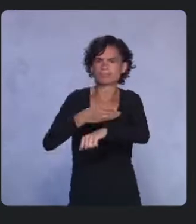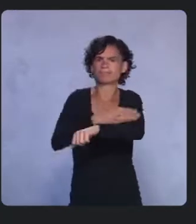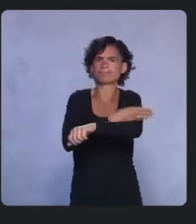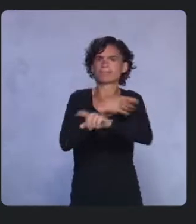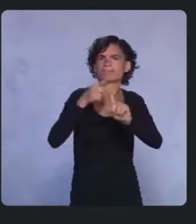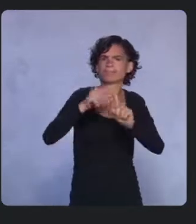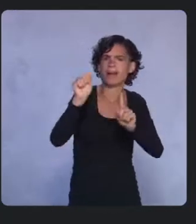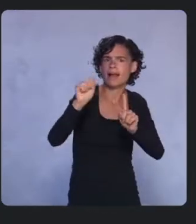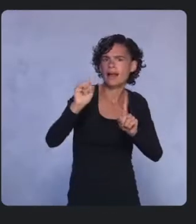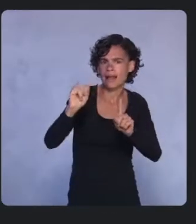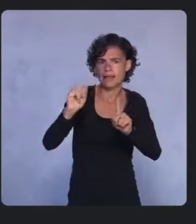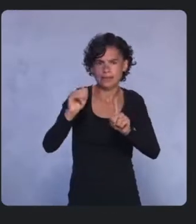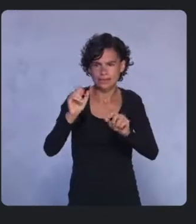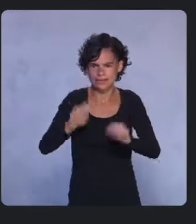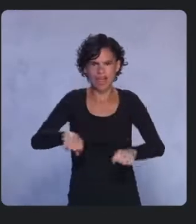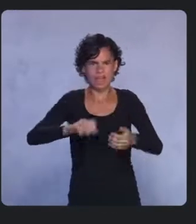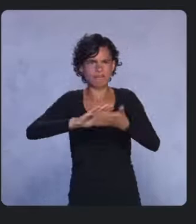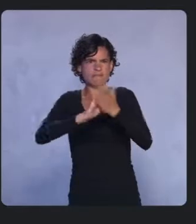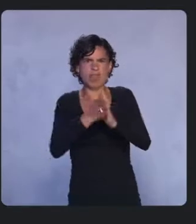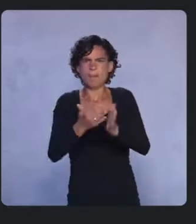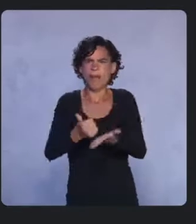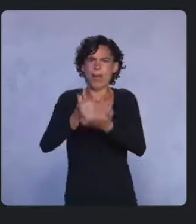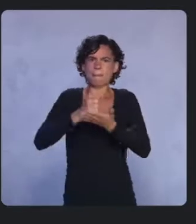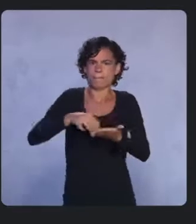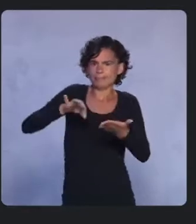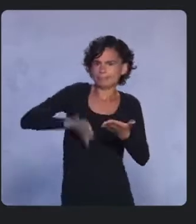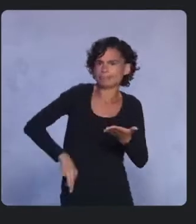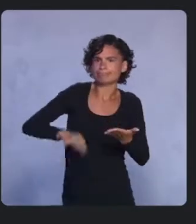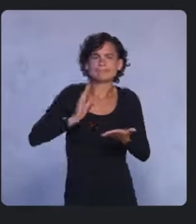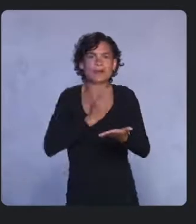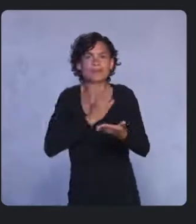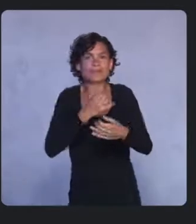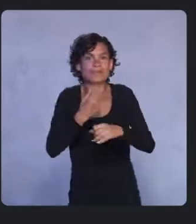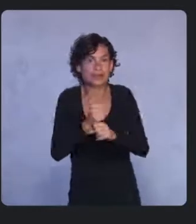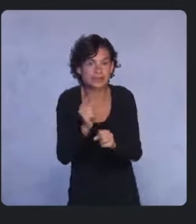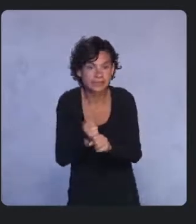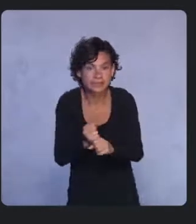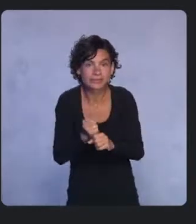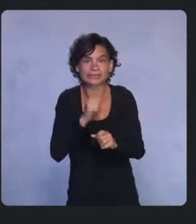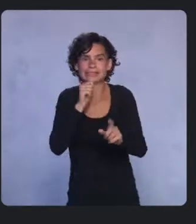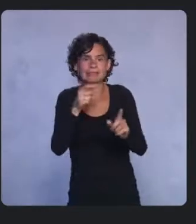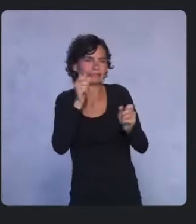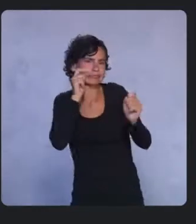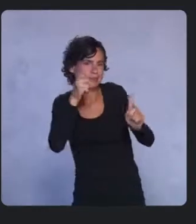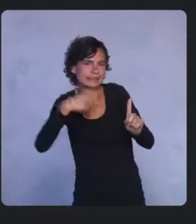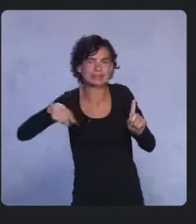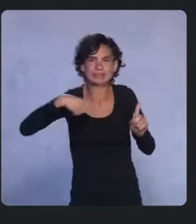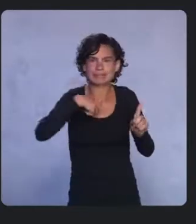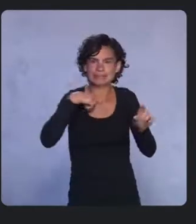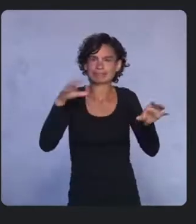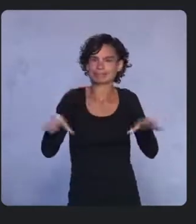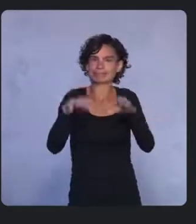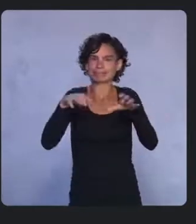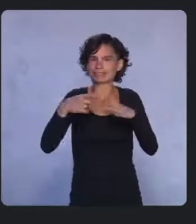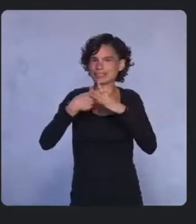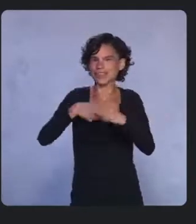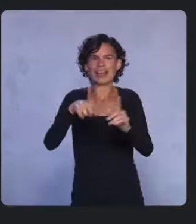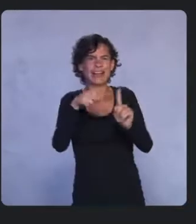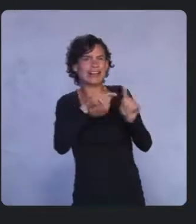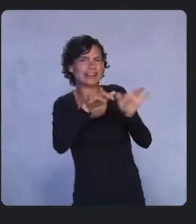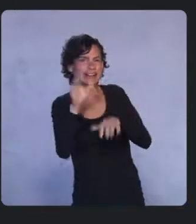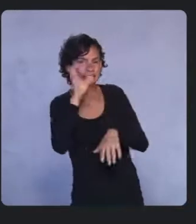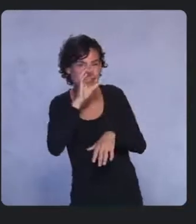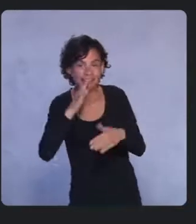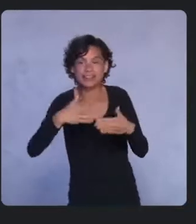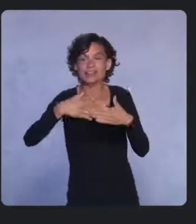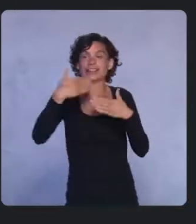for making our products even more helpful. Not surprisingly, so much of what we do starts with search. And next, you'll